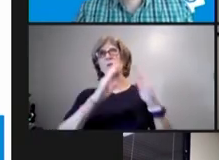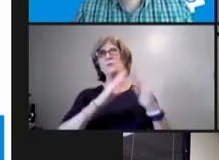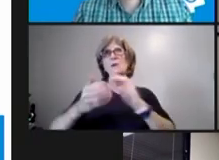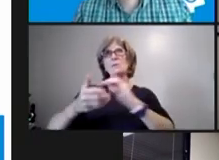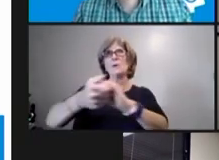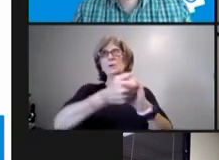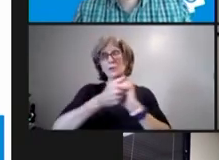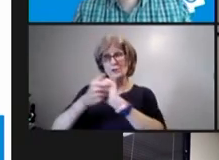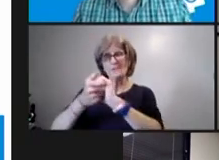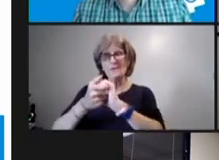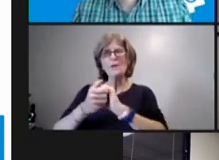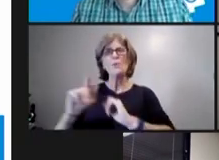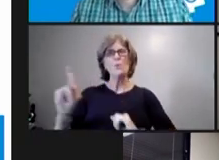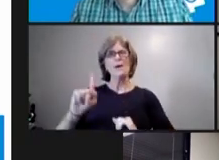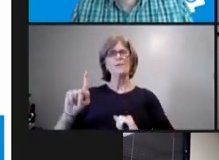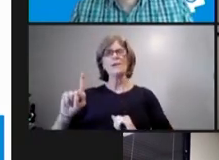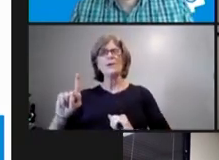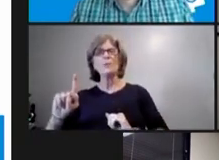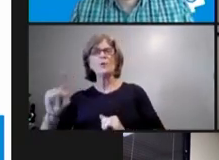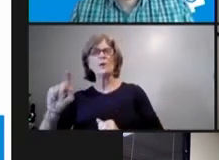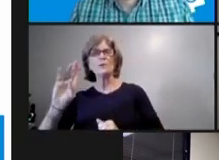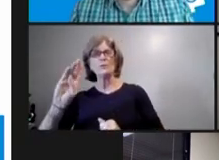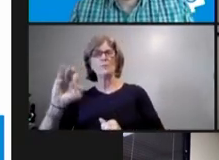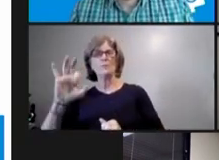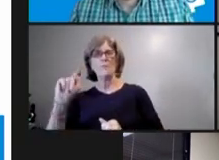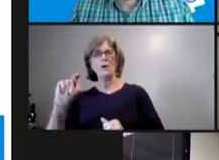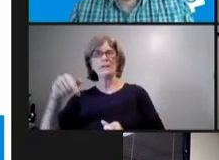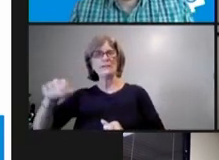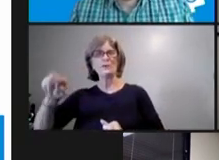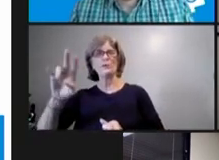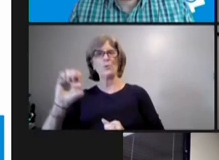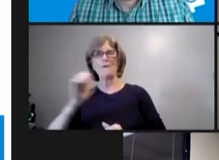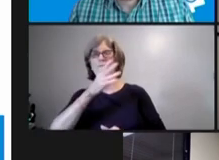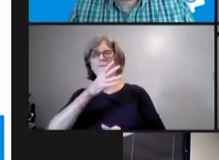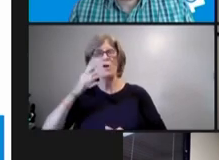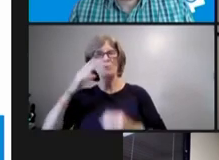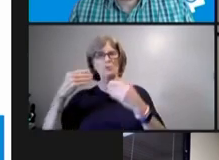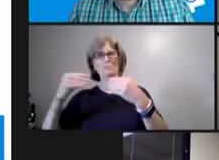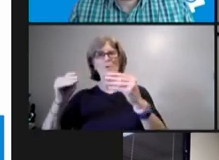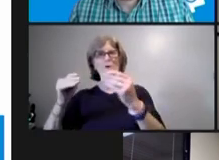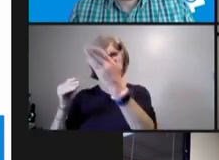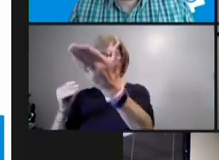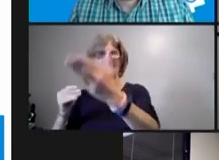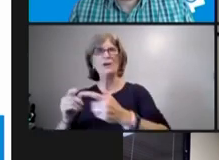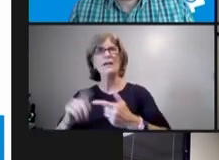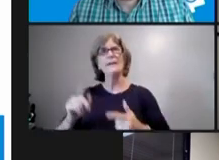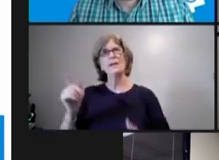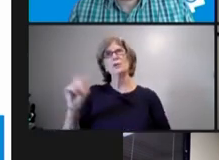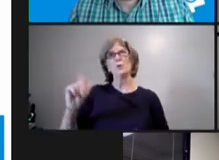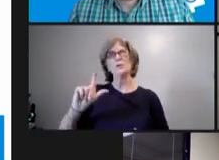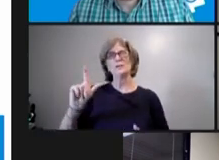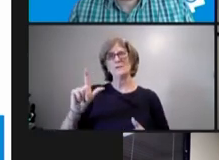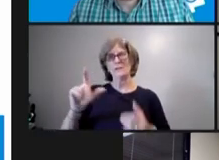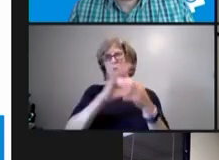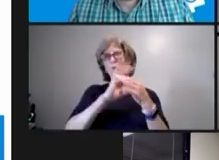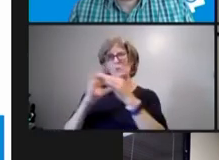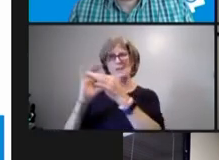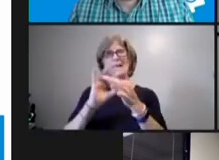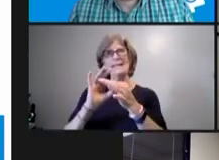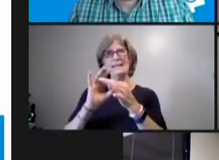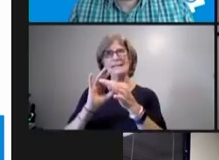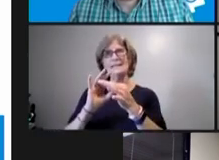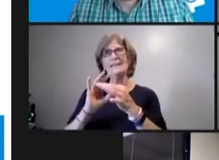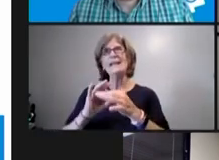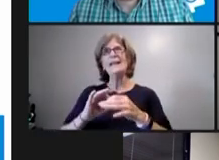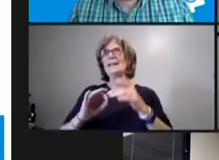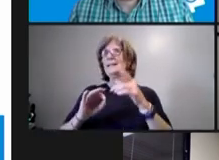gonna go to the Market Square Farmers Market and table there, Lawrenceville United, some to be determined